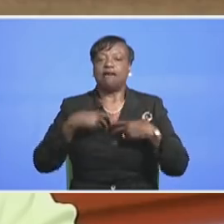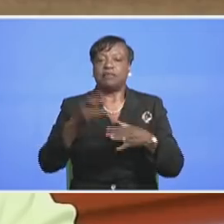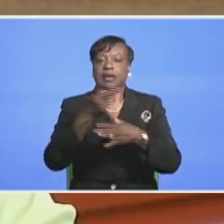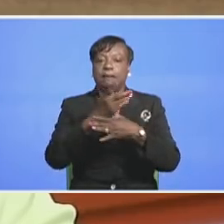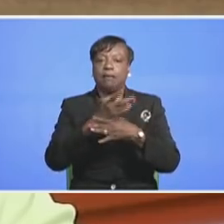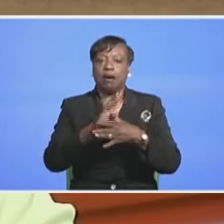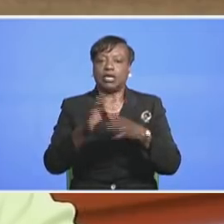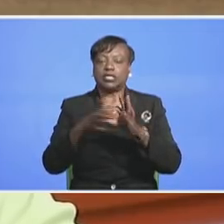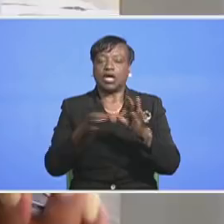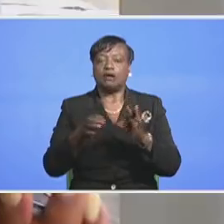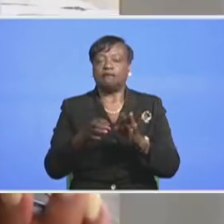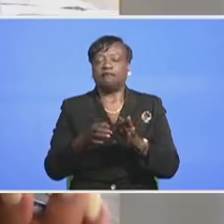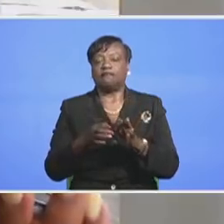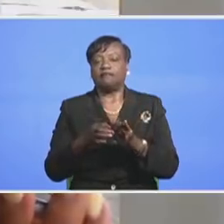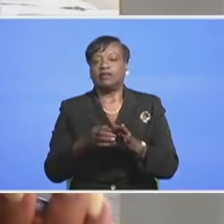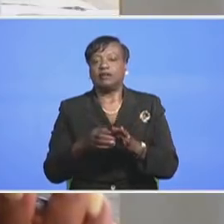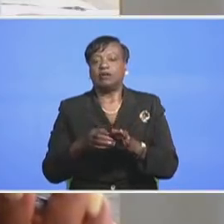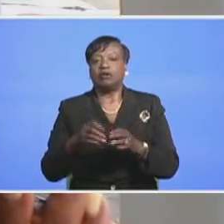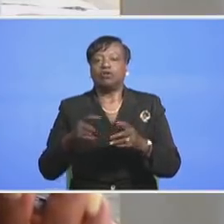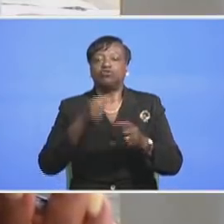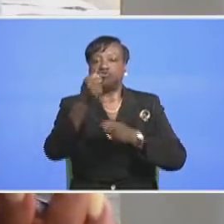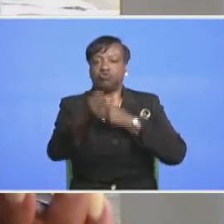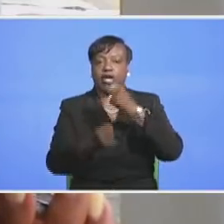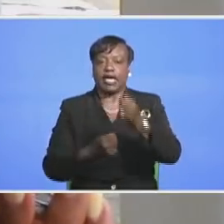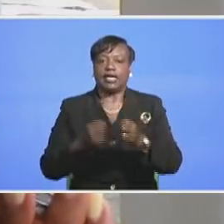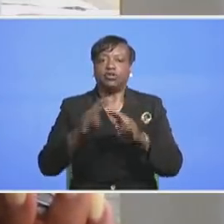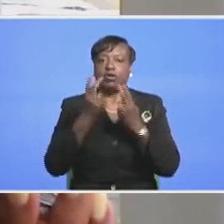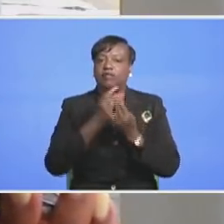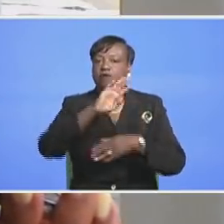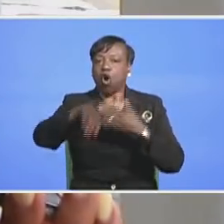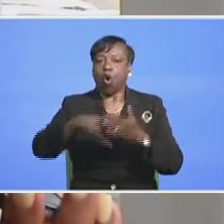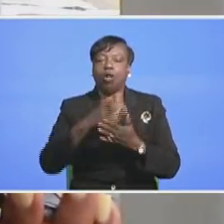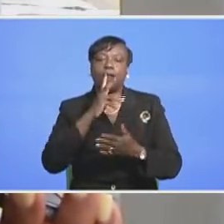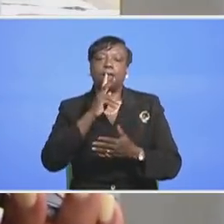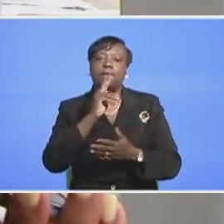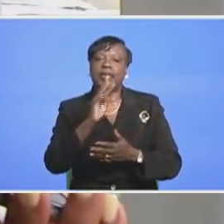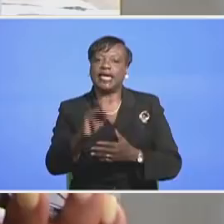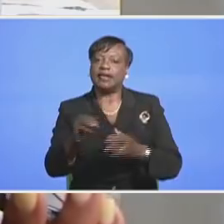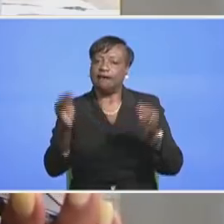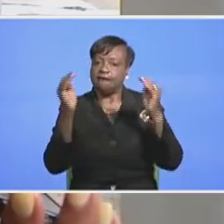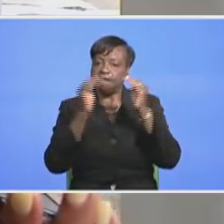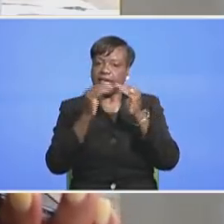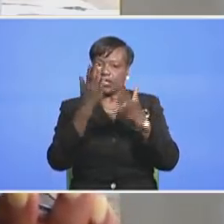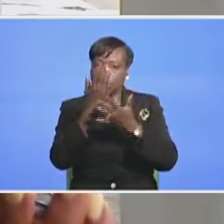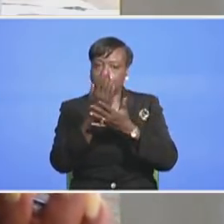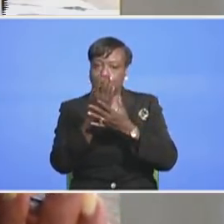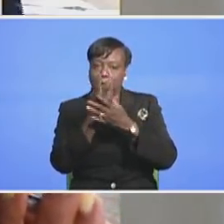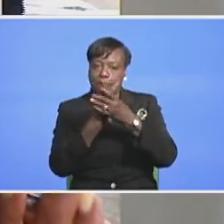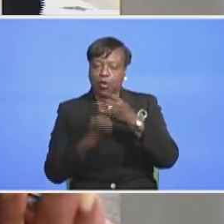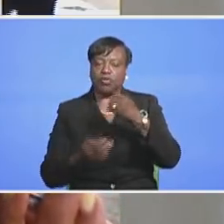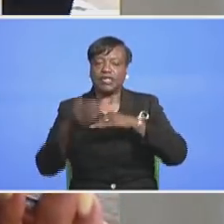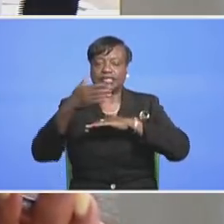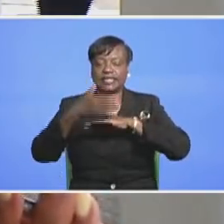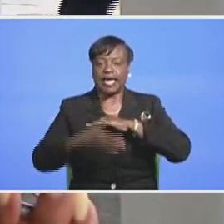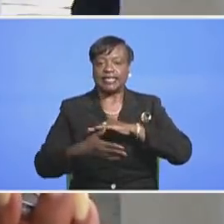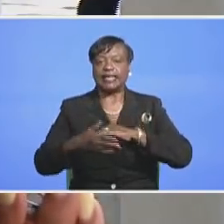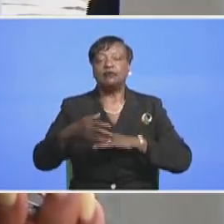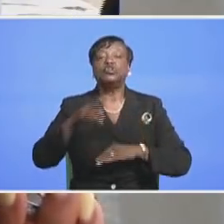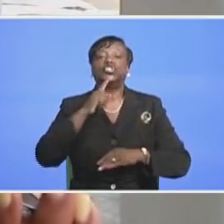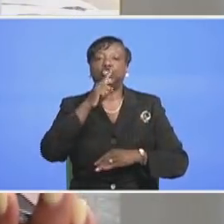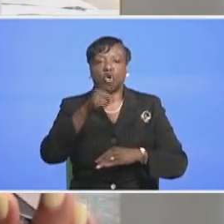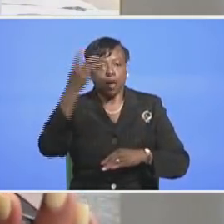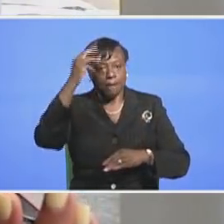unionism. They have all been fair to both sides, and I'm sure that Mr. Pinder would continue in